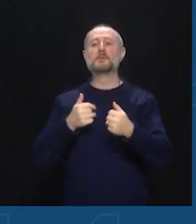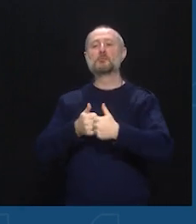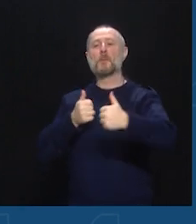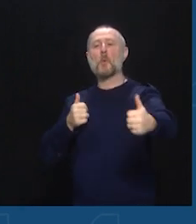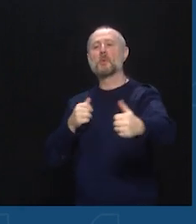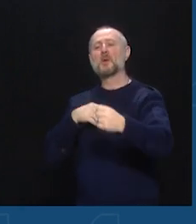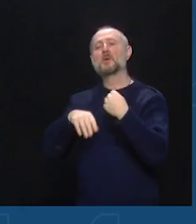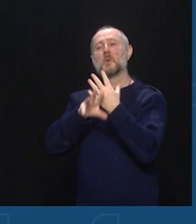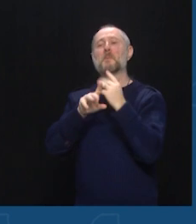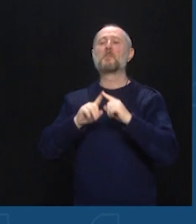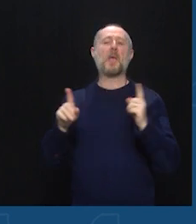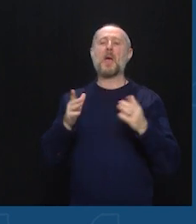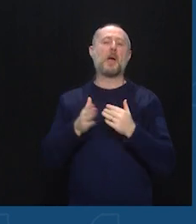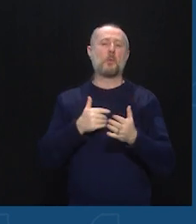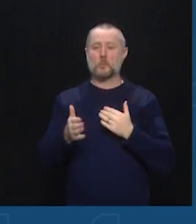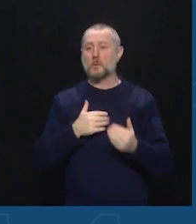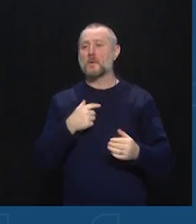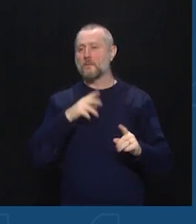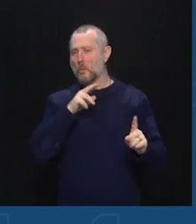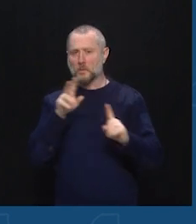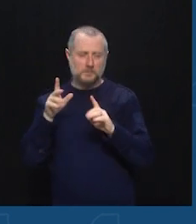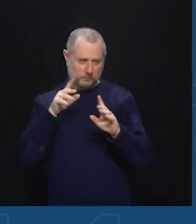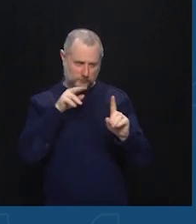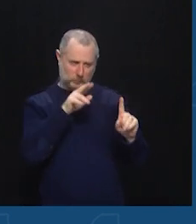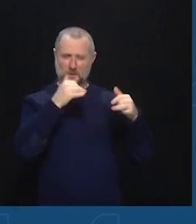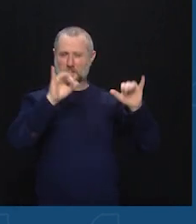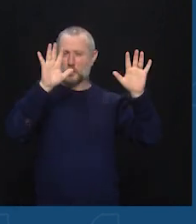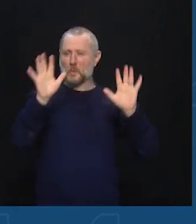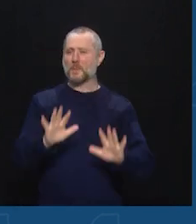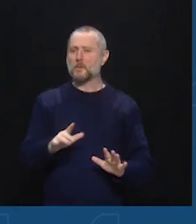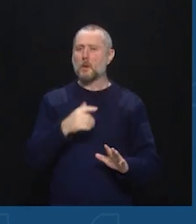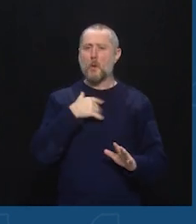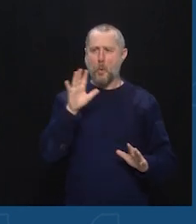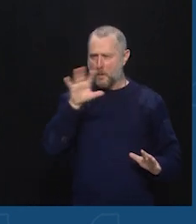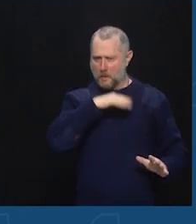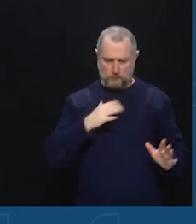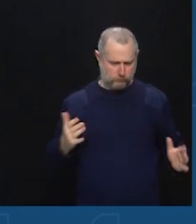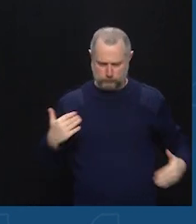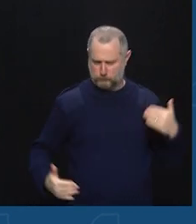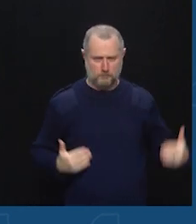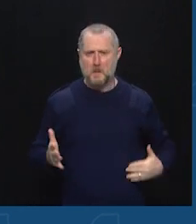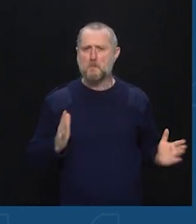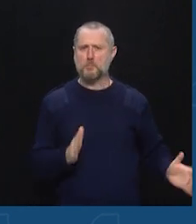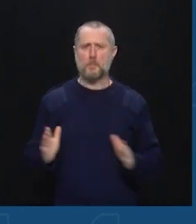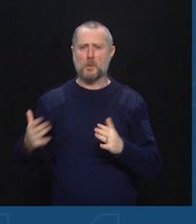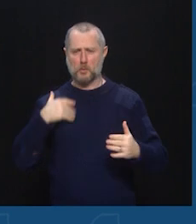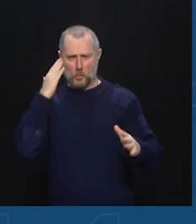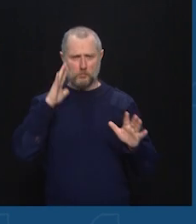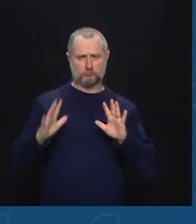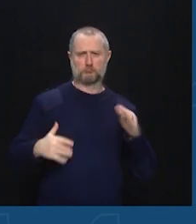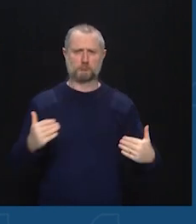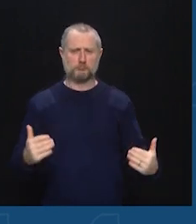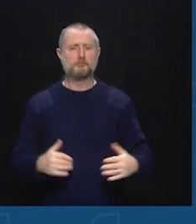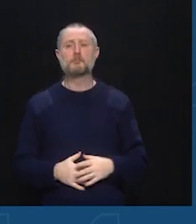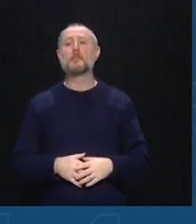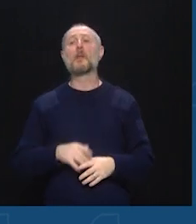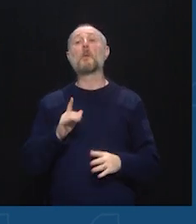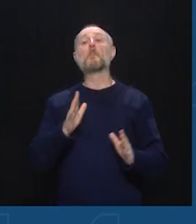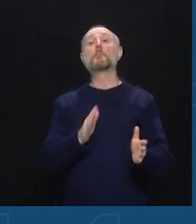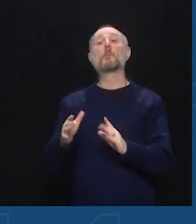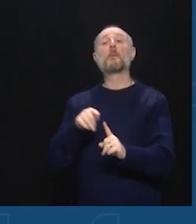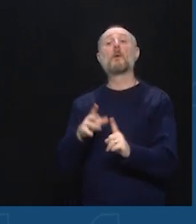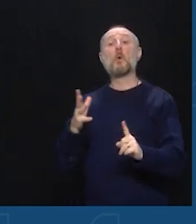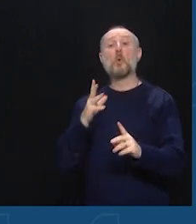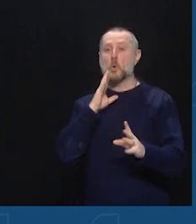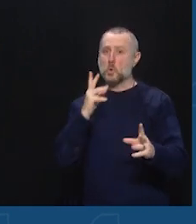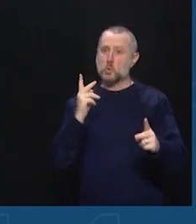to monitor local forecasts and preparing for the worst. That's how we handle these storms. You prepare for the worst, you hope for the best.